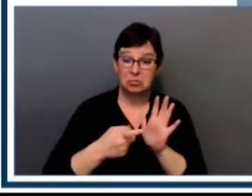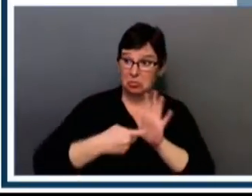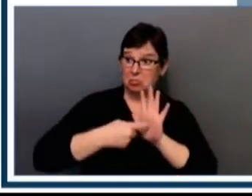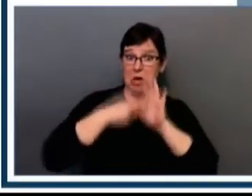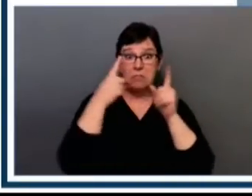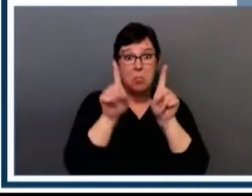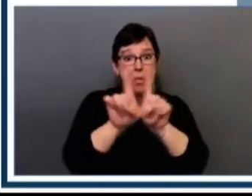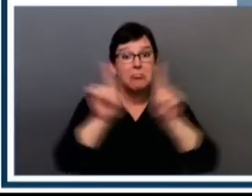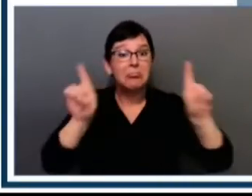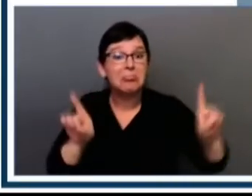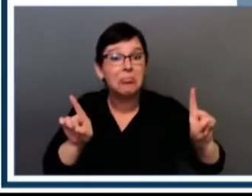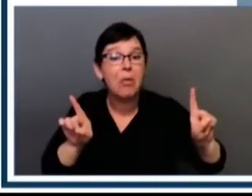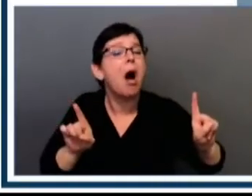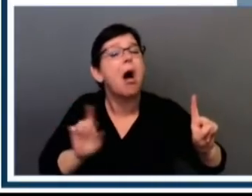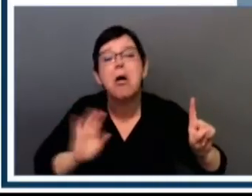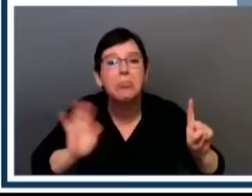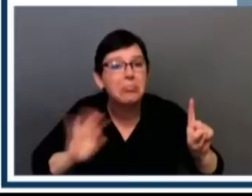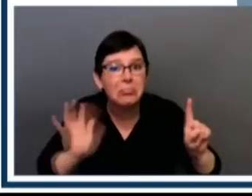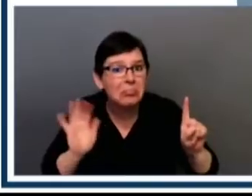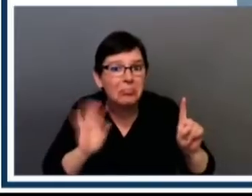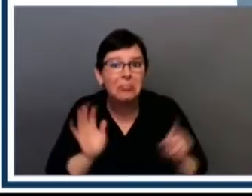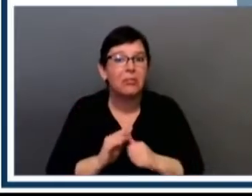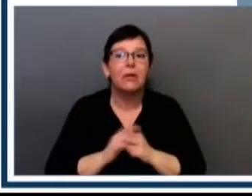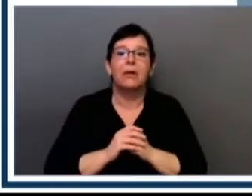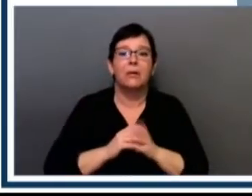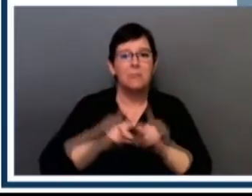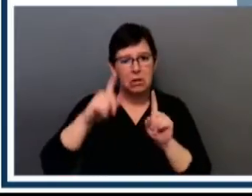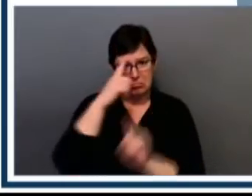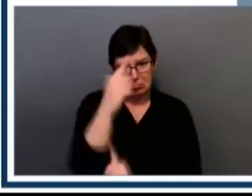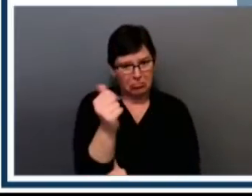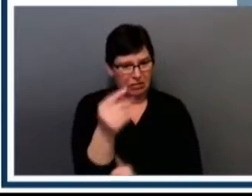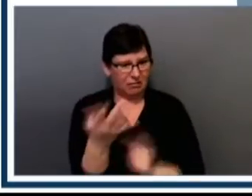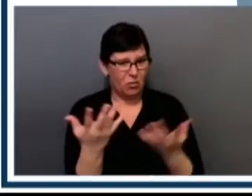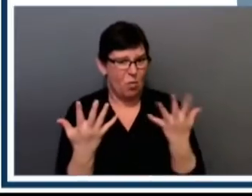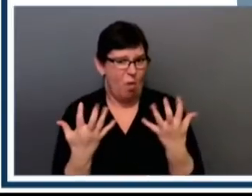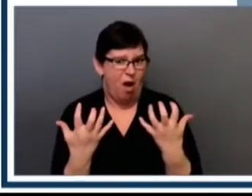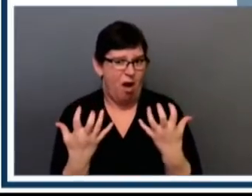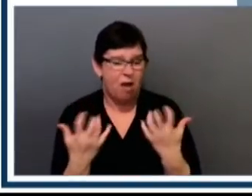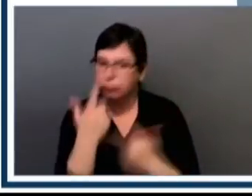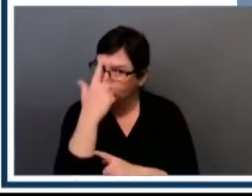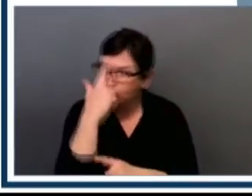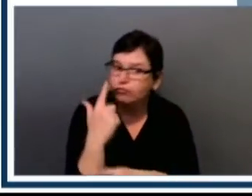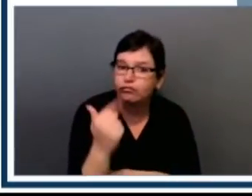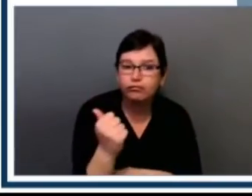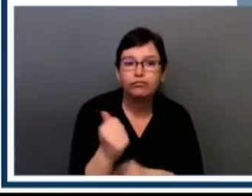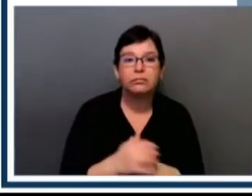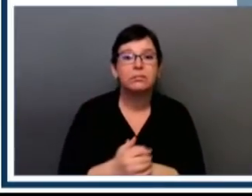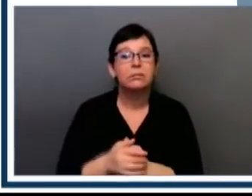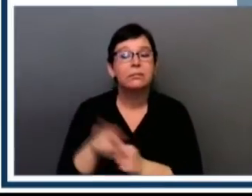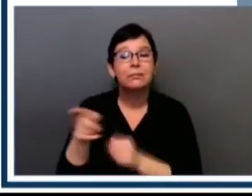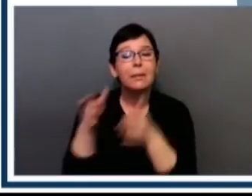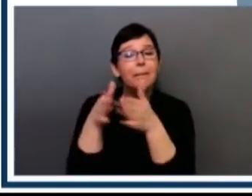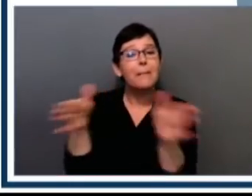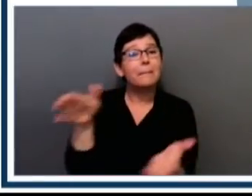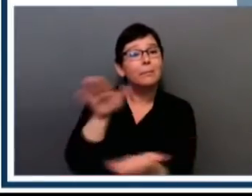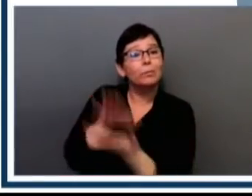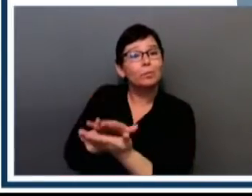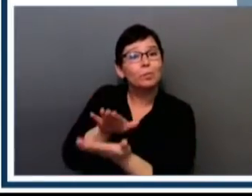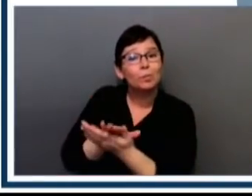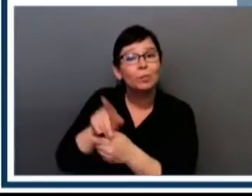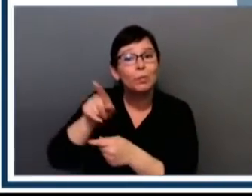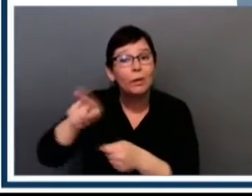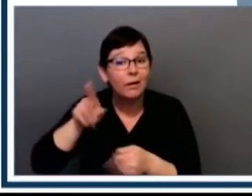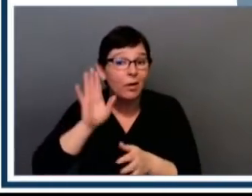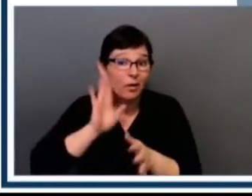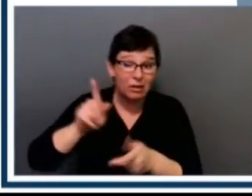public schools, there won't be any change until Phase 3. The measures that are in place now, such as cohorting and masking, will stay